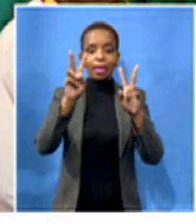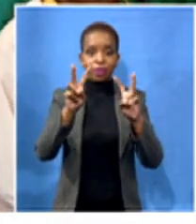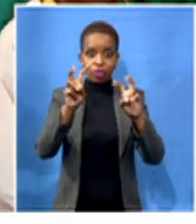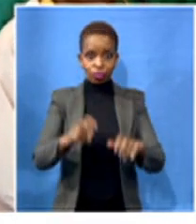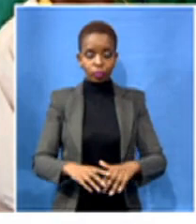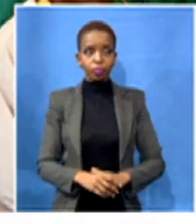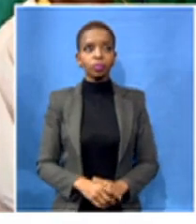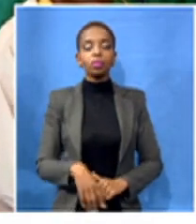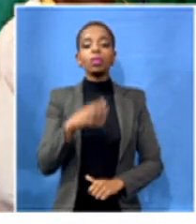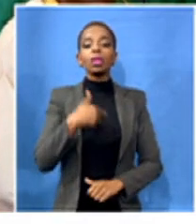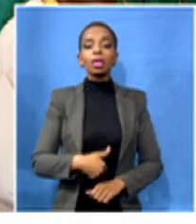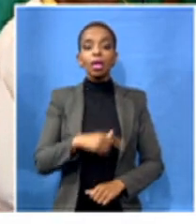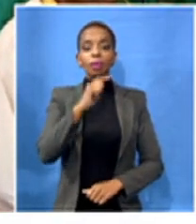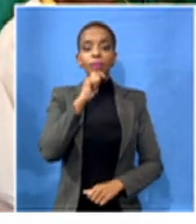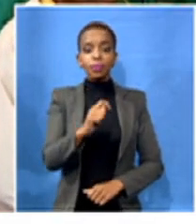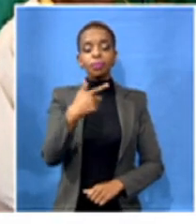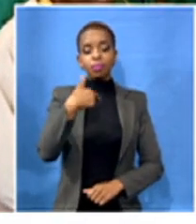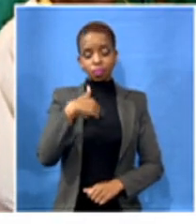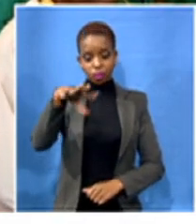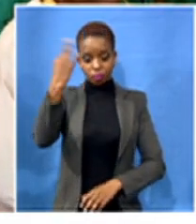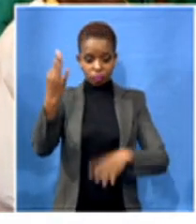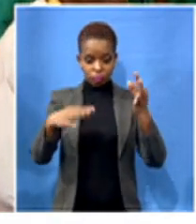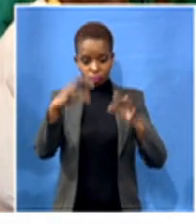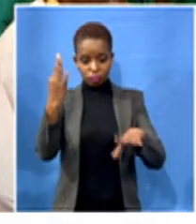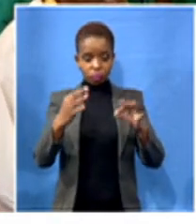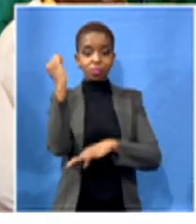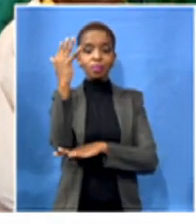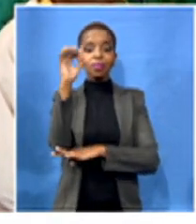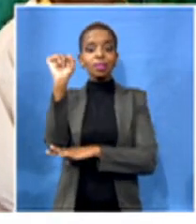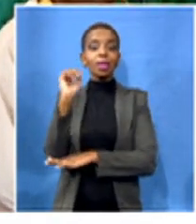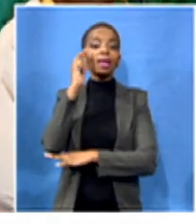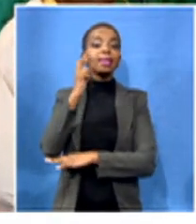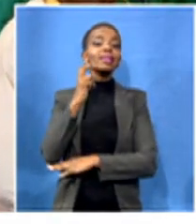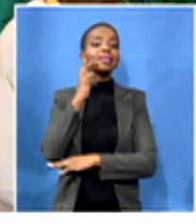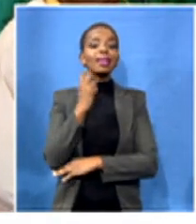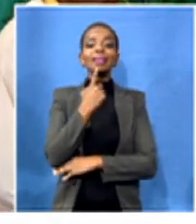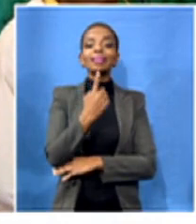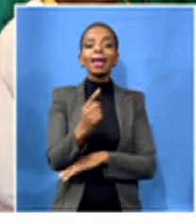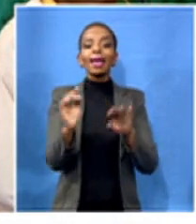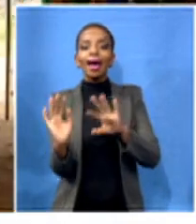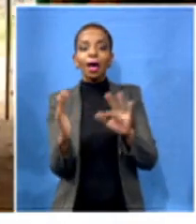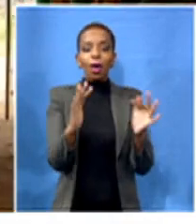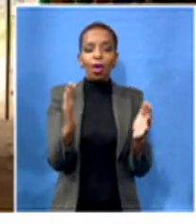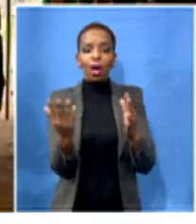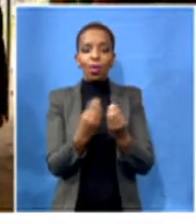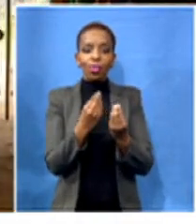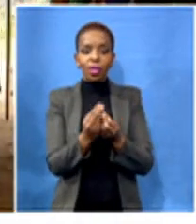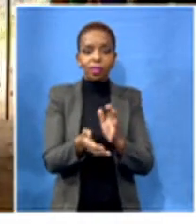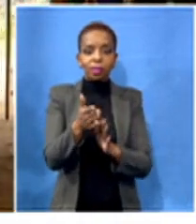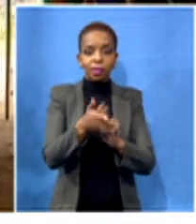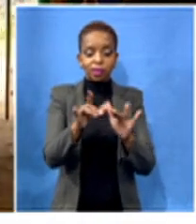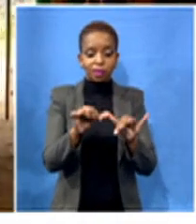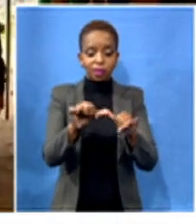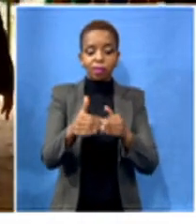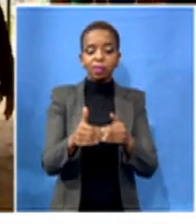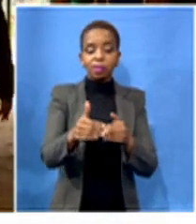that Dr. Zweli Mkhize presented of how he's going to tackle this now going forward. He's got 8